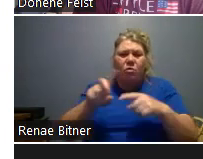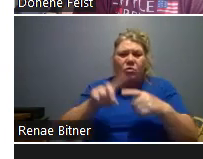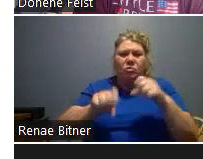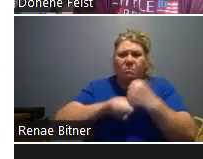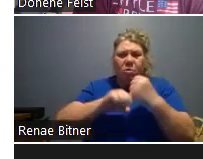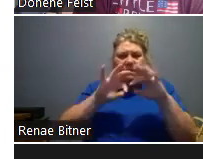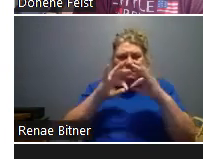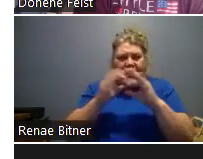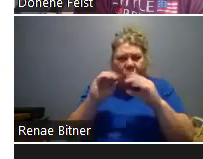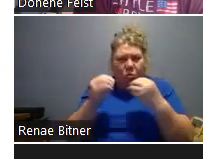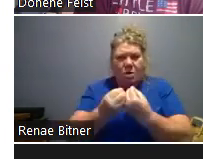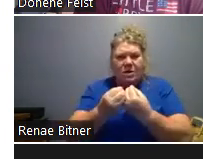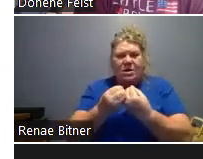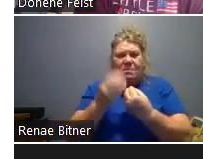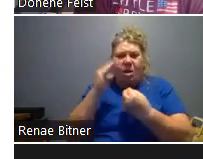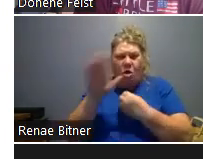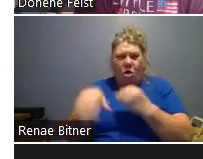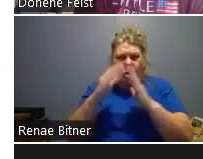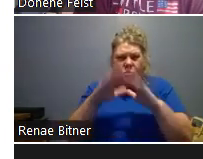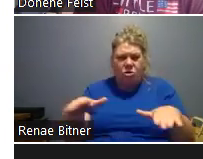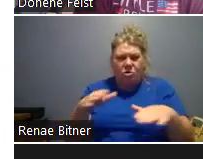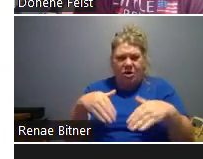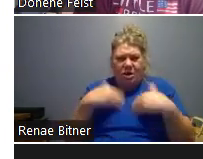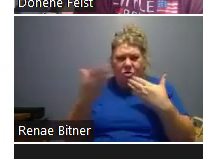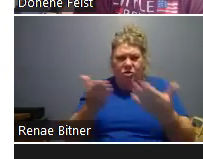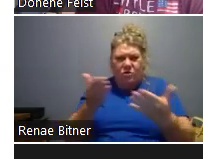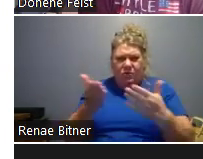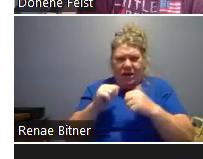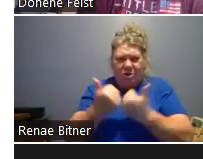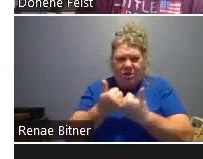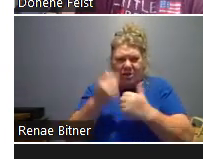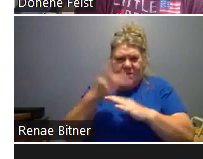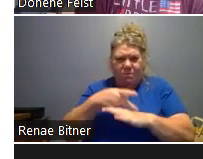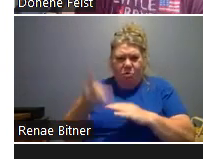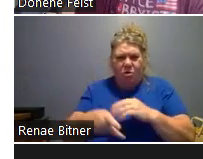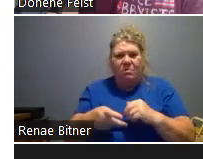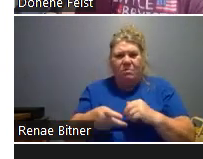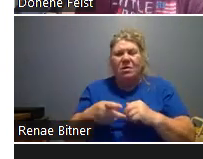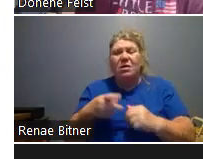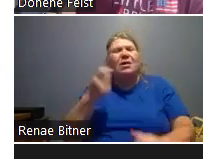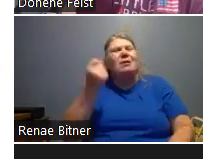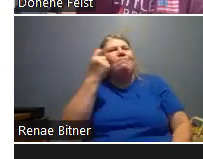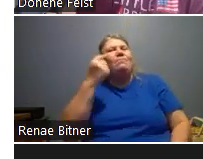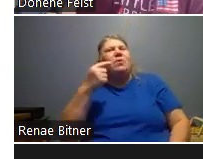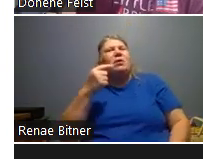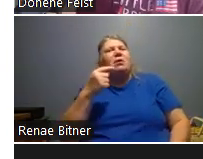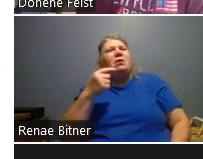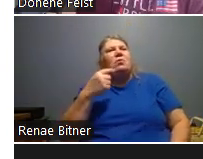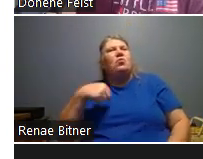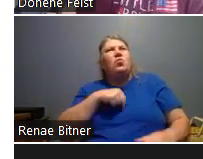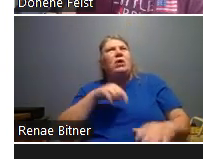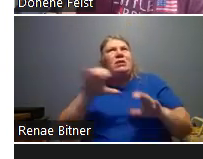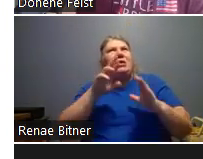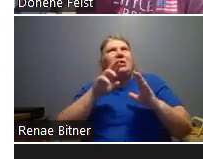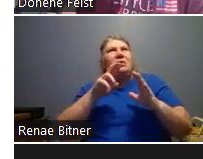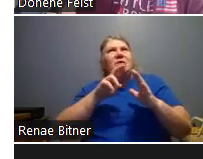family organizations by all children and youth serving agencies and programs. We did a study a few years